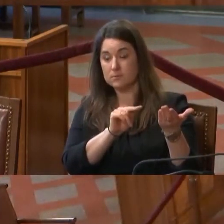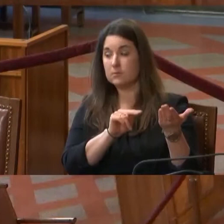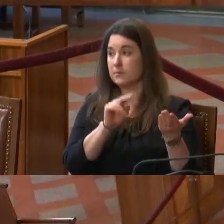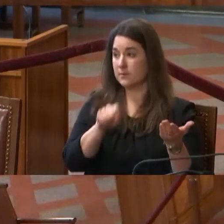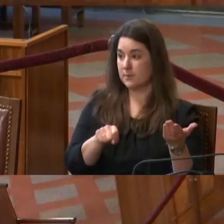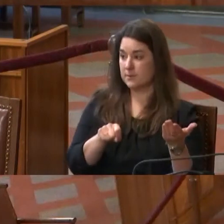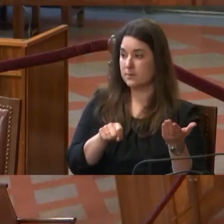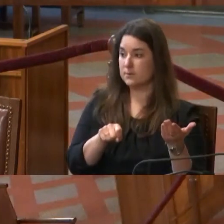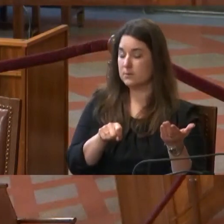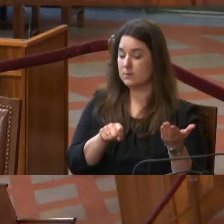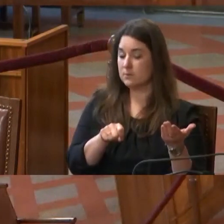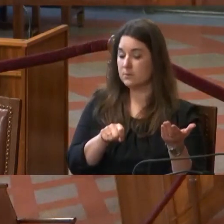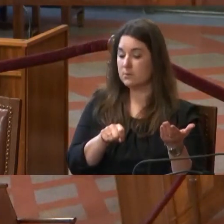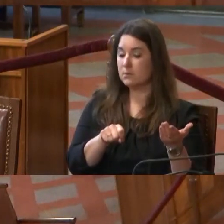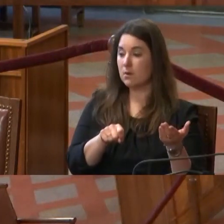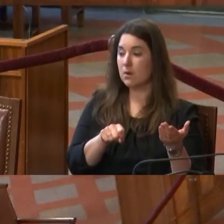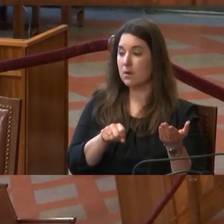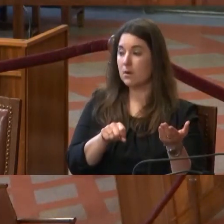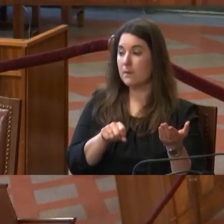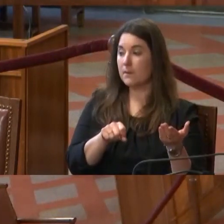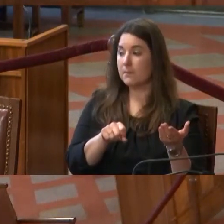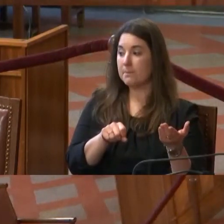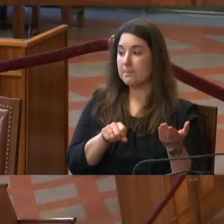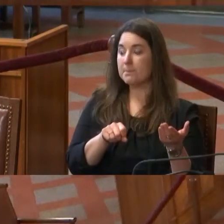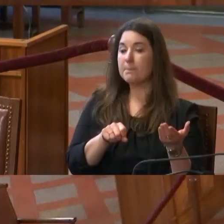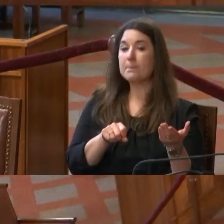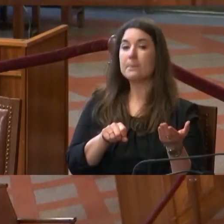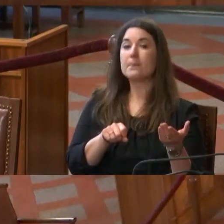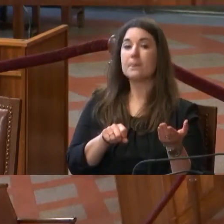Yes. So since the